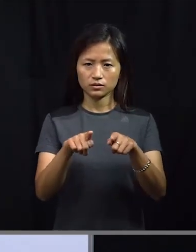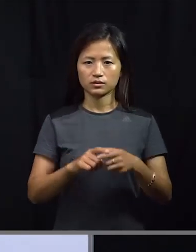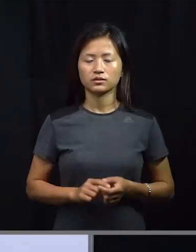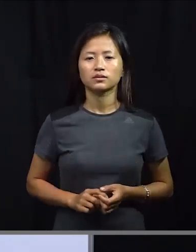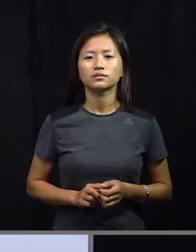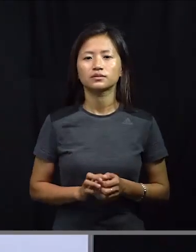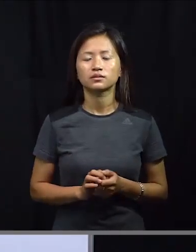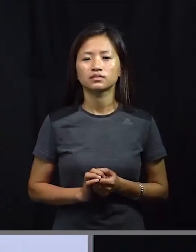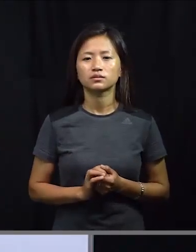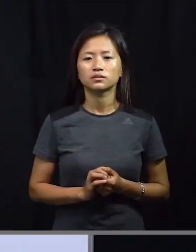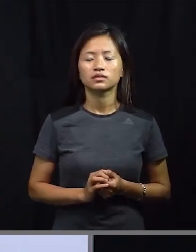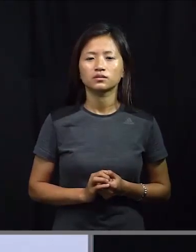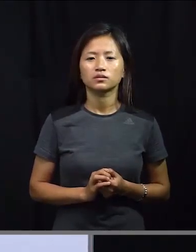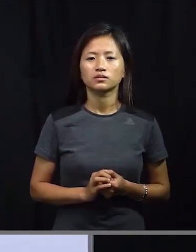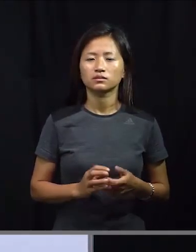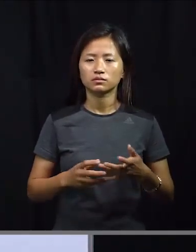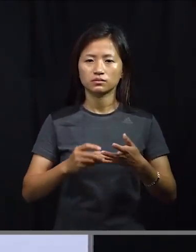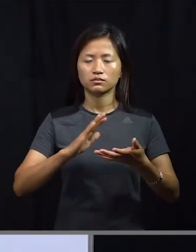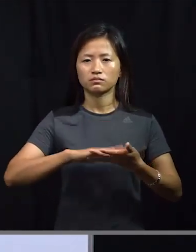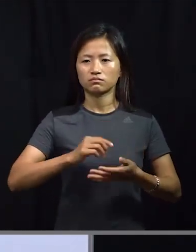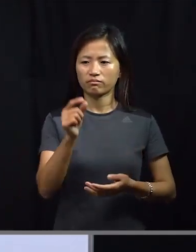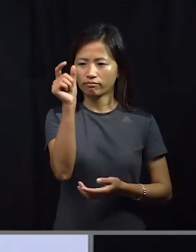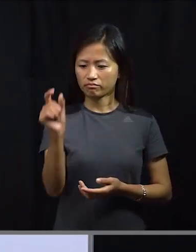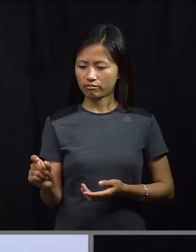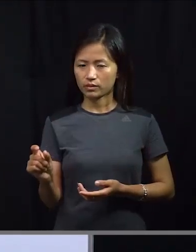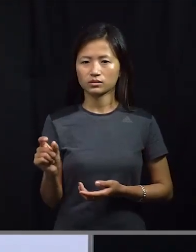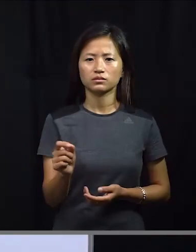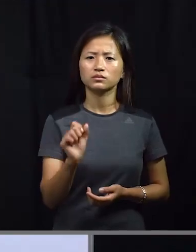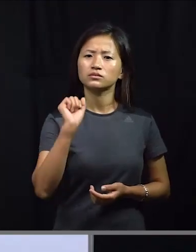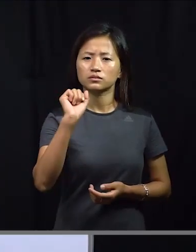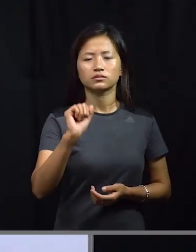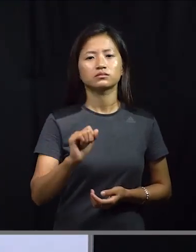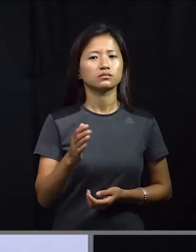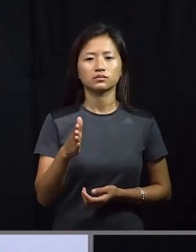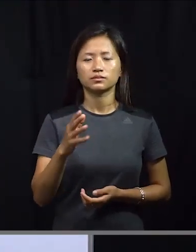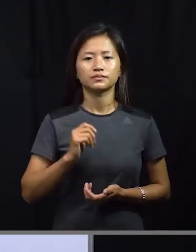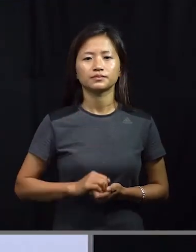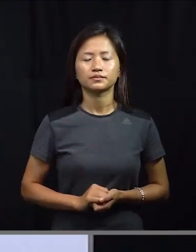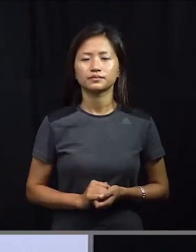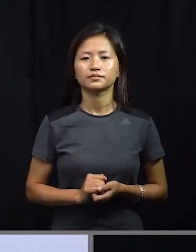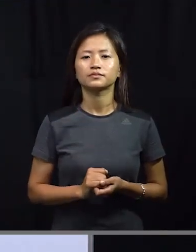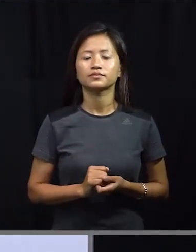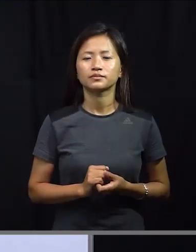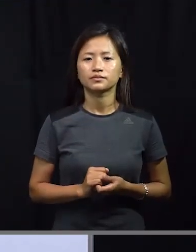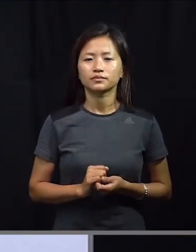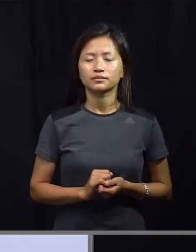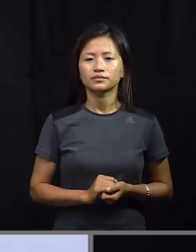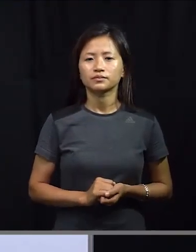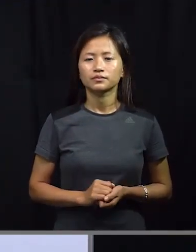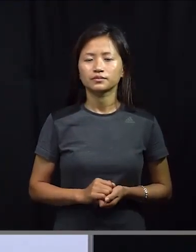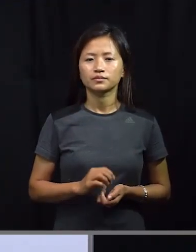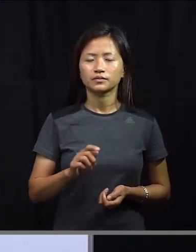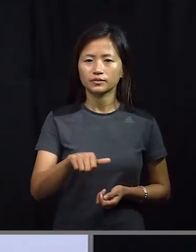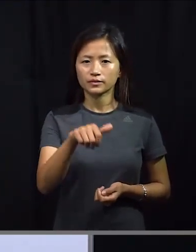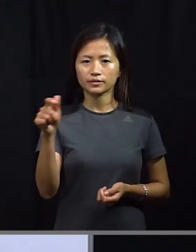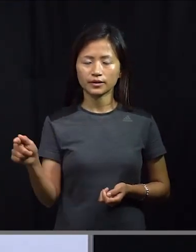or the Sabinda, okay, you cannot marry that particular person, which means you are descendant from the same ancestor. That is what it means here. The next